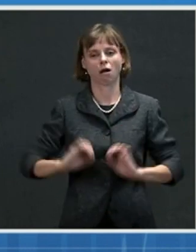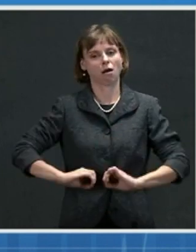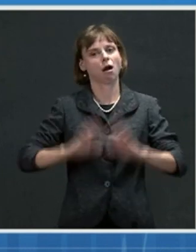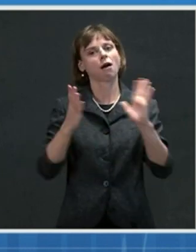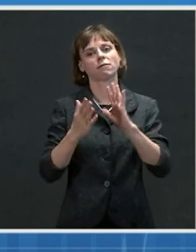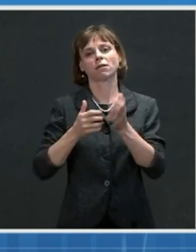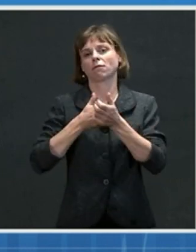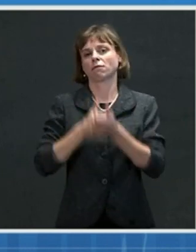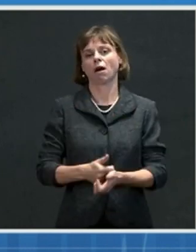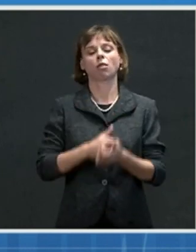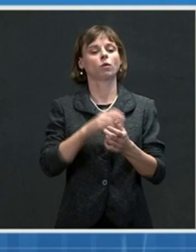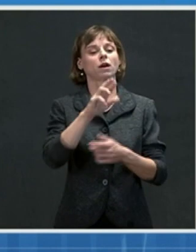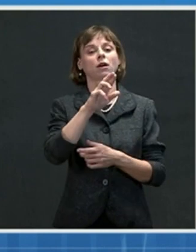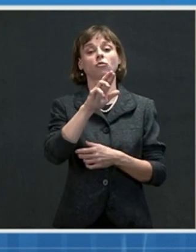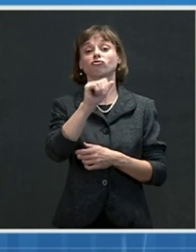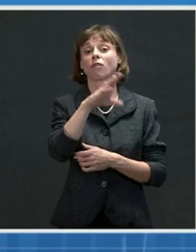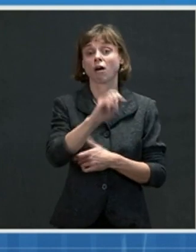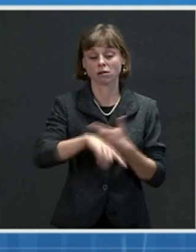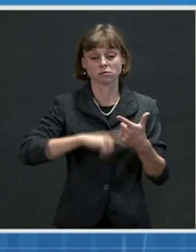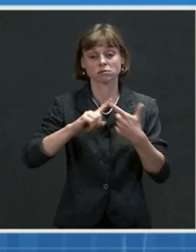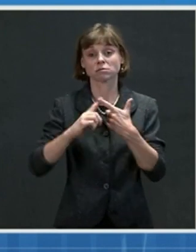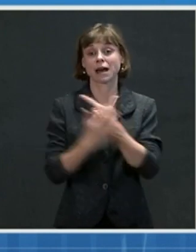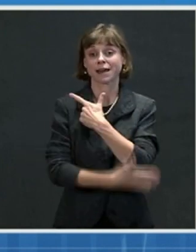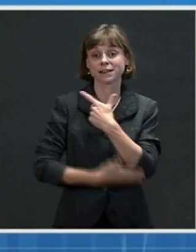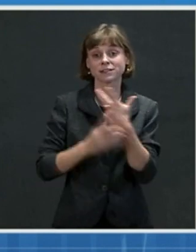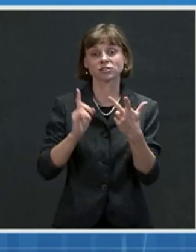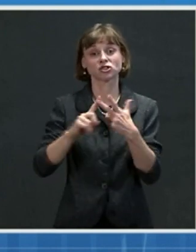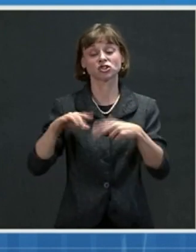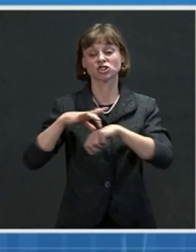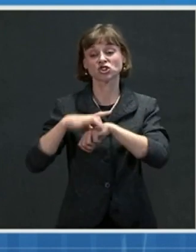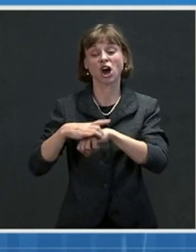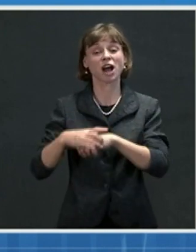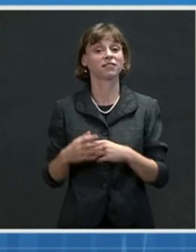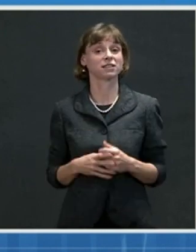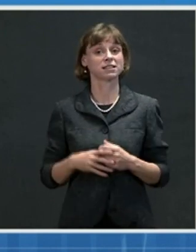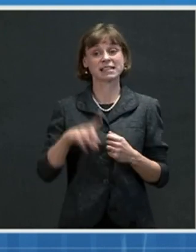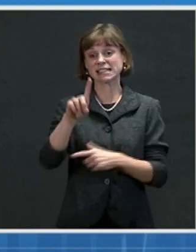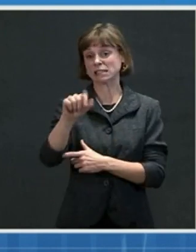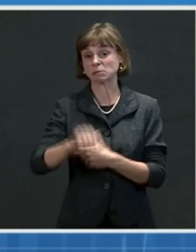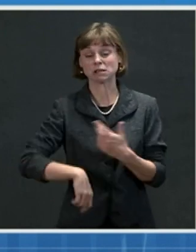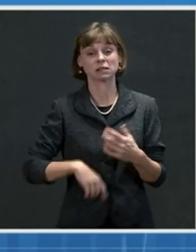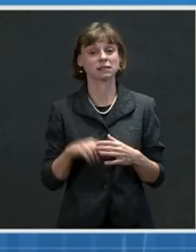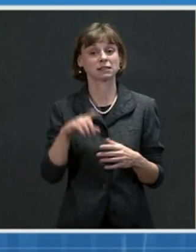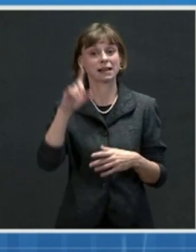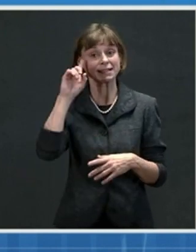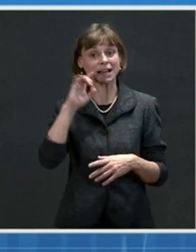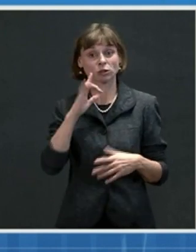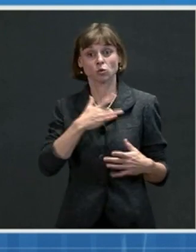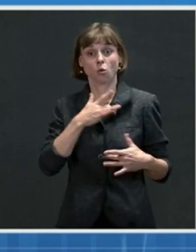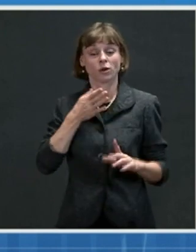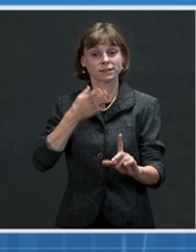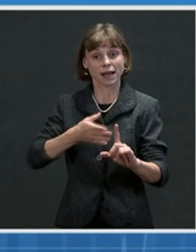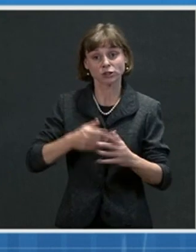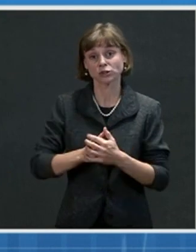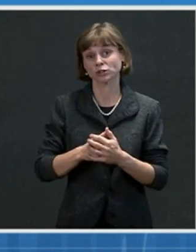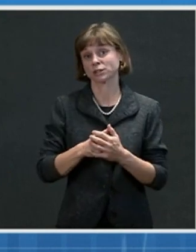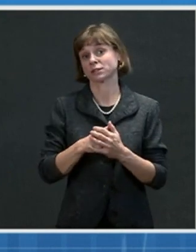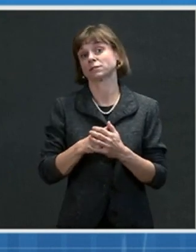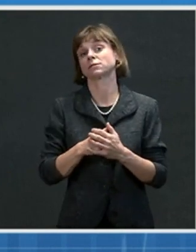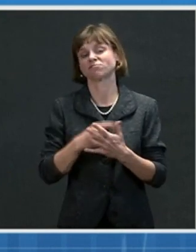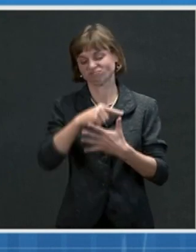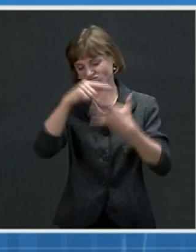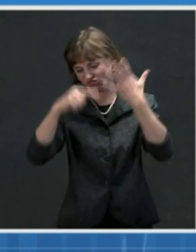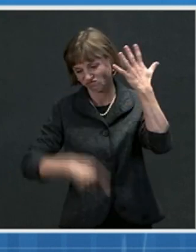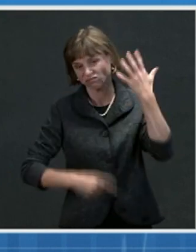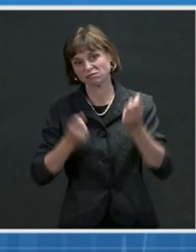ethnicity, geography, disability, sexual orientation, gender identity, and other factors. As the